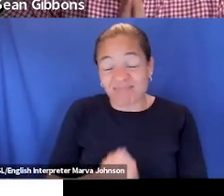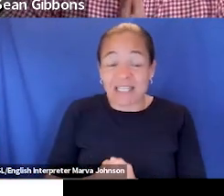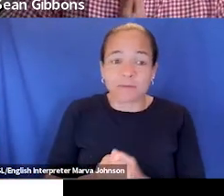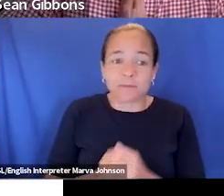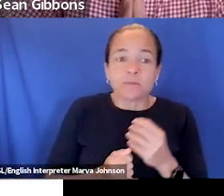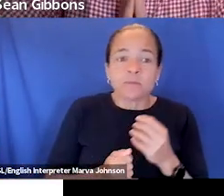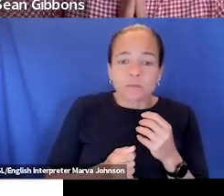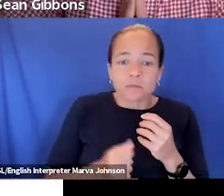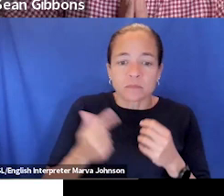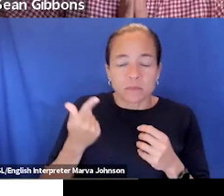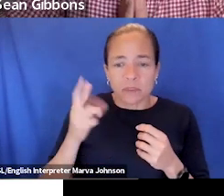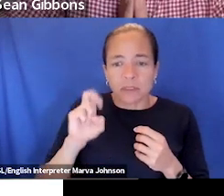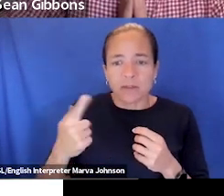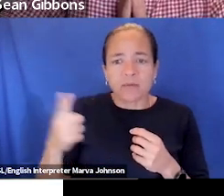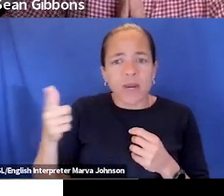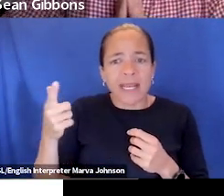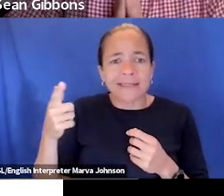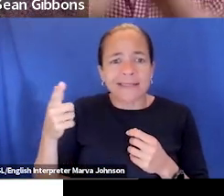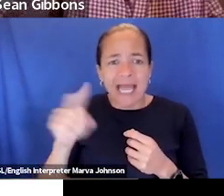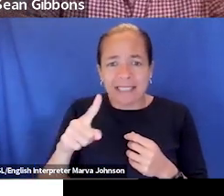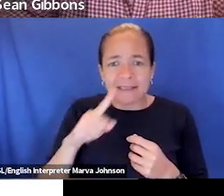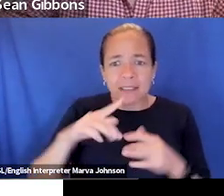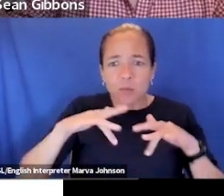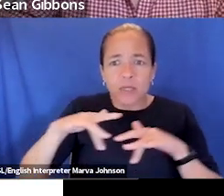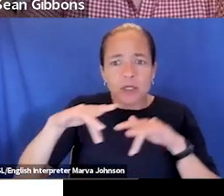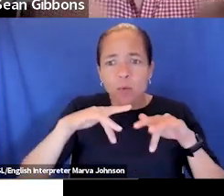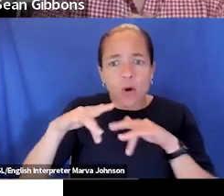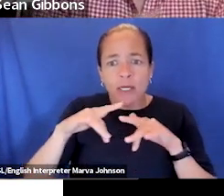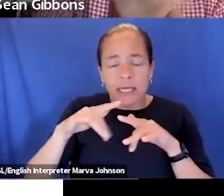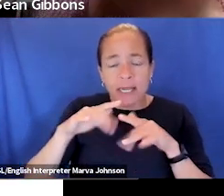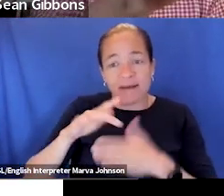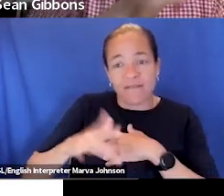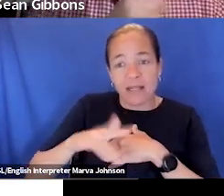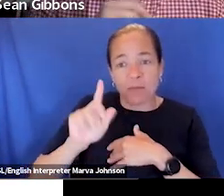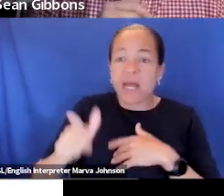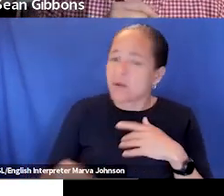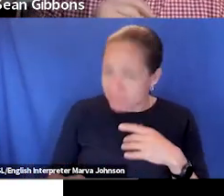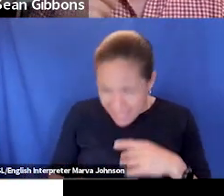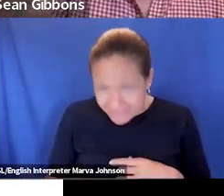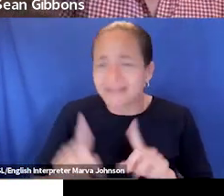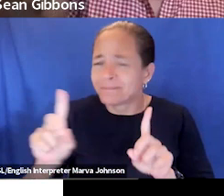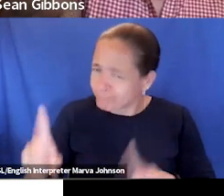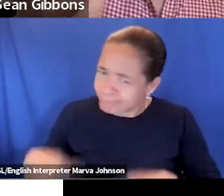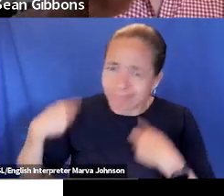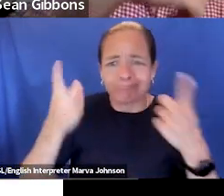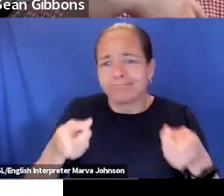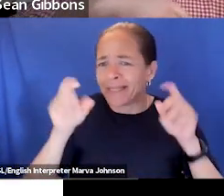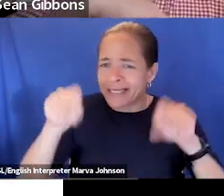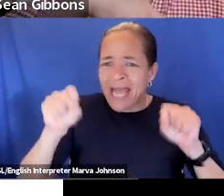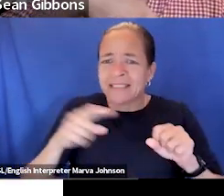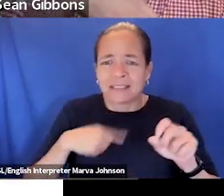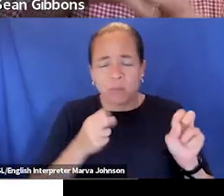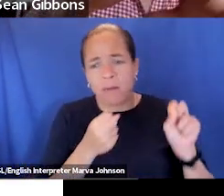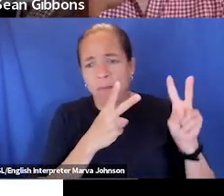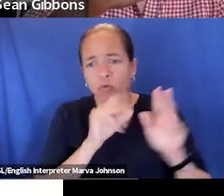Gregory wants to know if this will be recorded and available later. Gregory, buddy, always, we record this. This will be posted up on YouTube. Give us, a